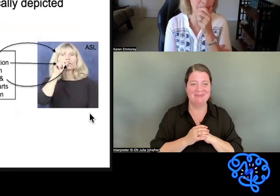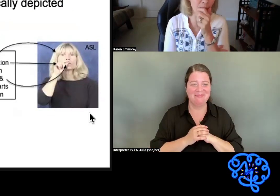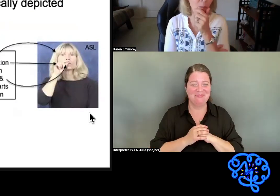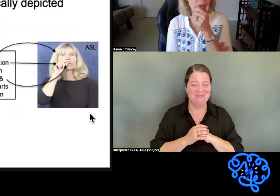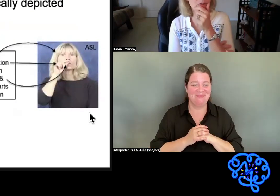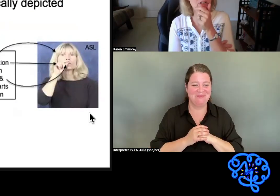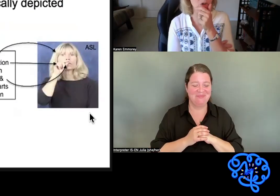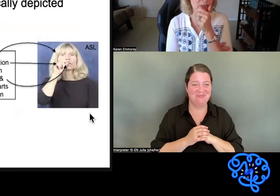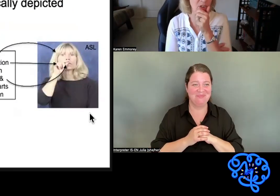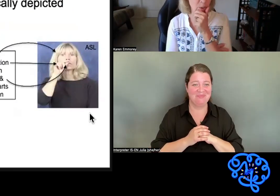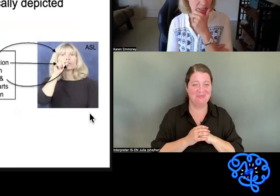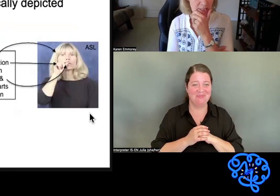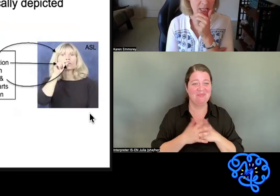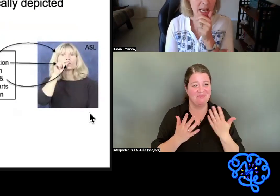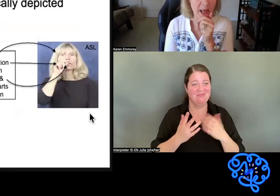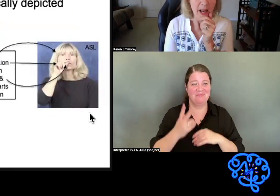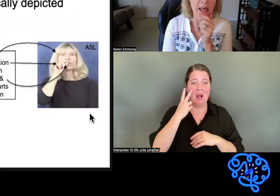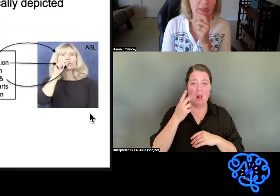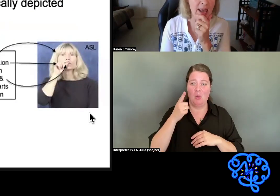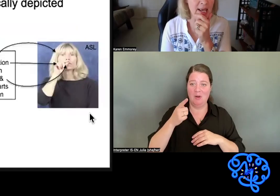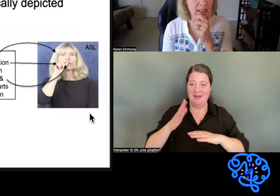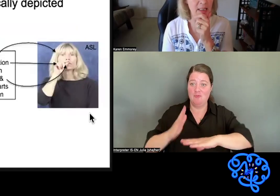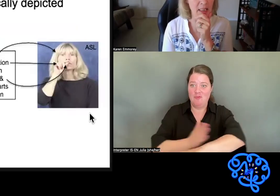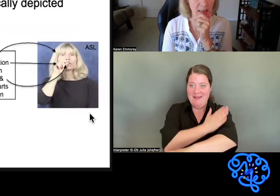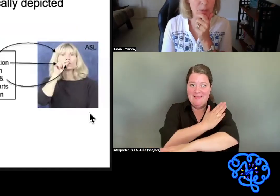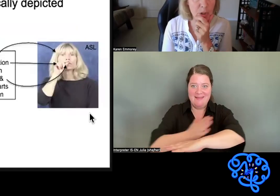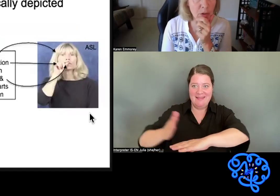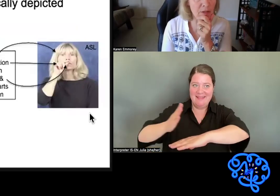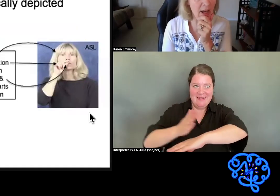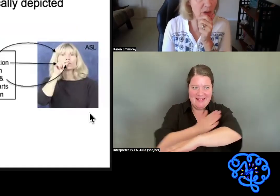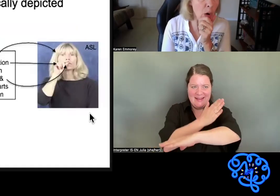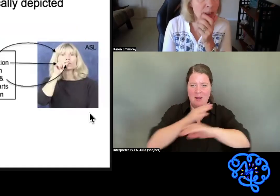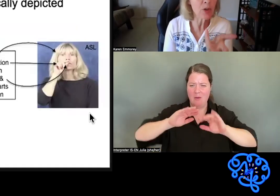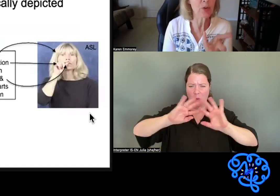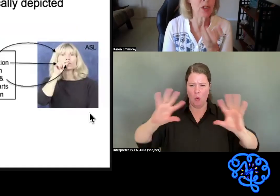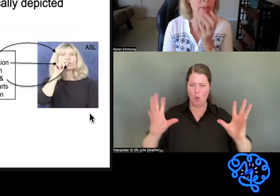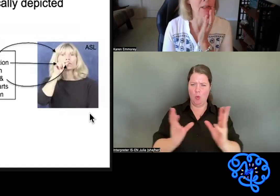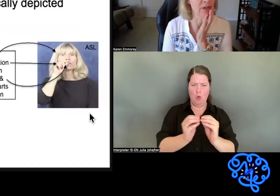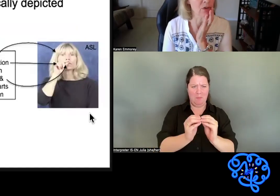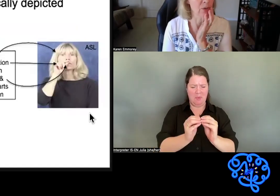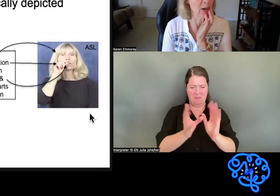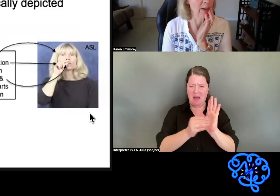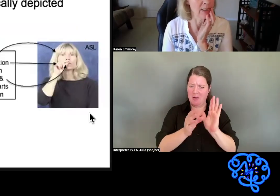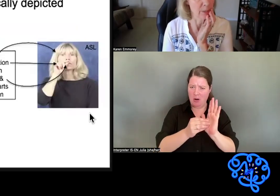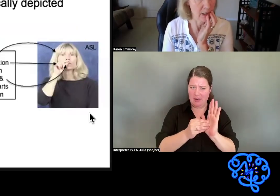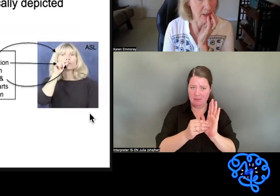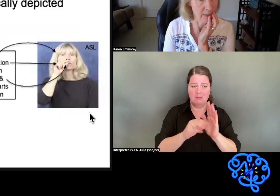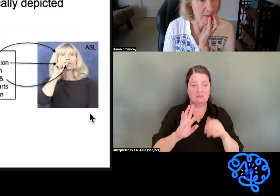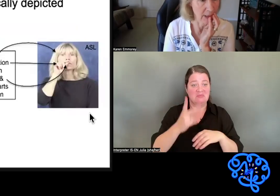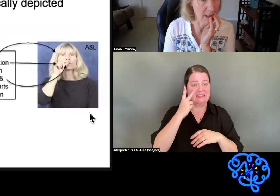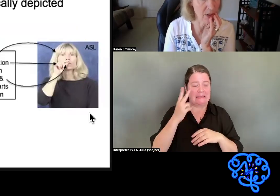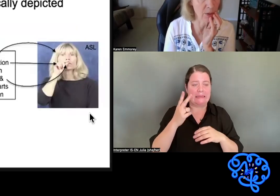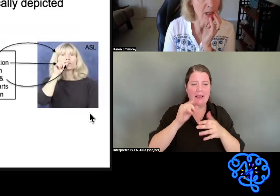So when you look at these holistic ratings, they obscure the fact that only certain semantic features are iconically